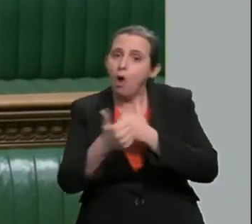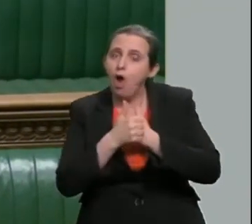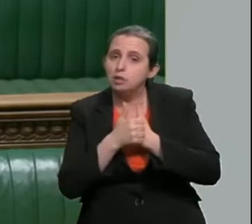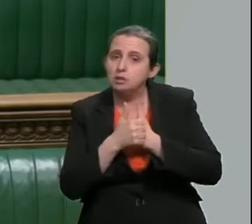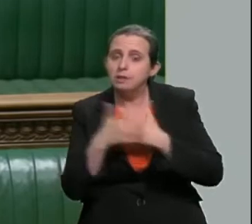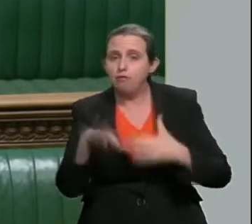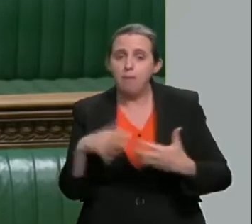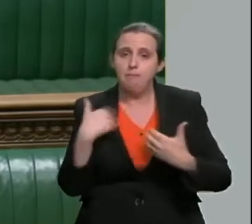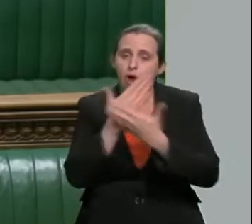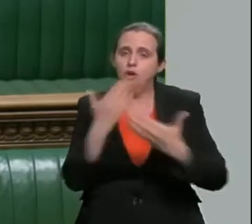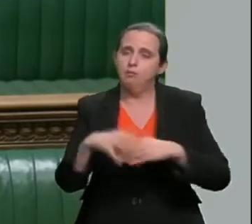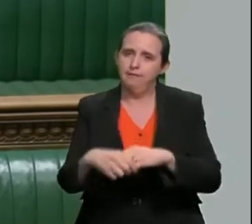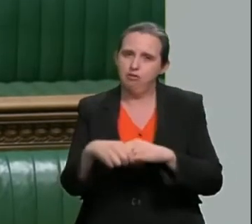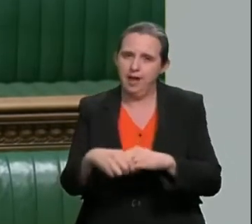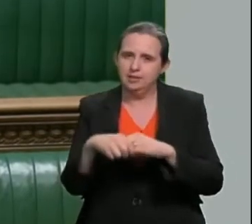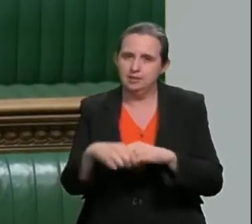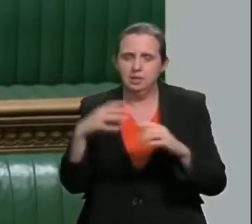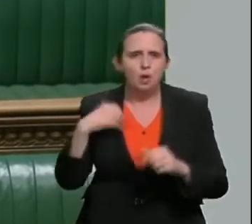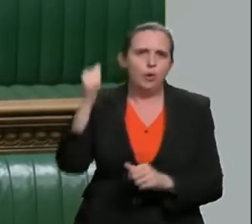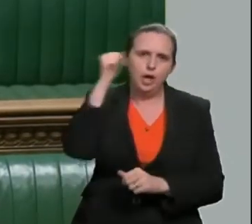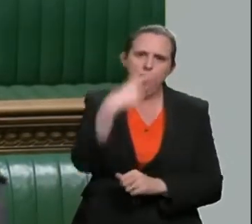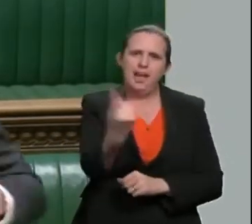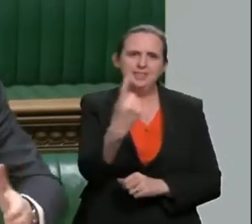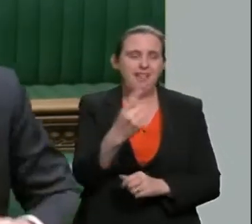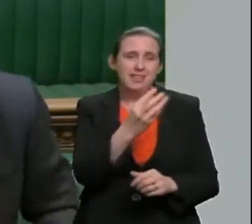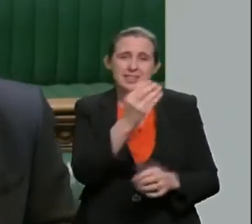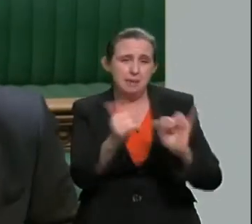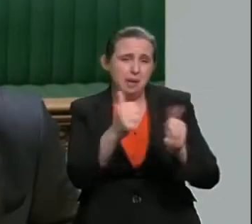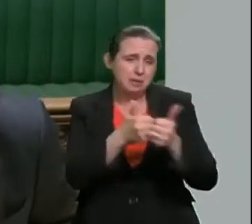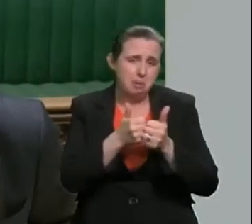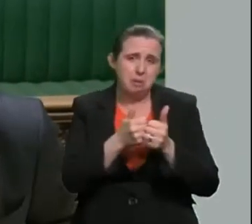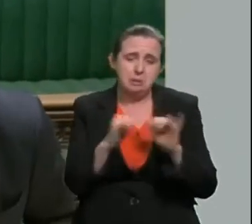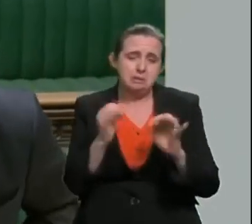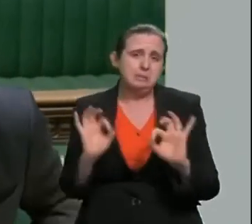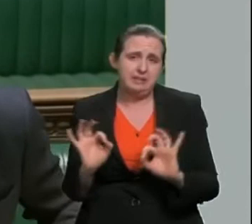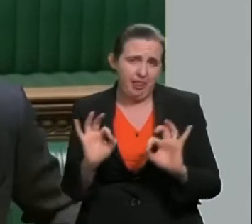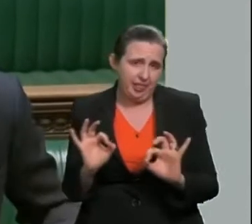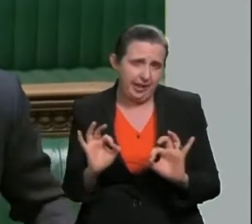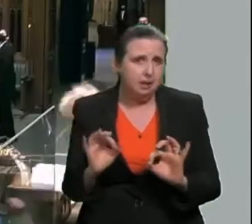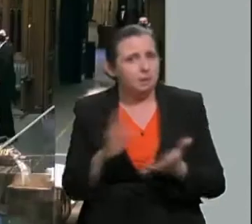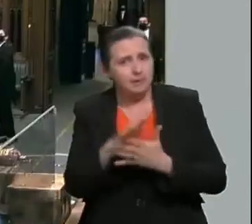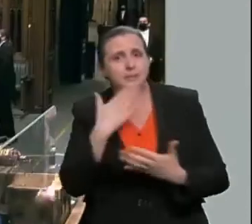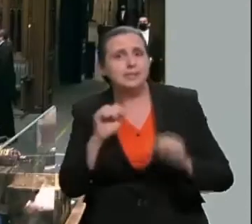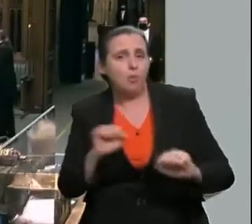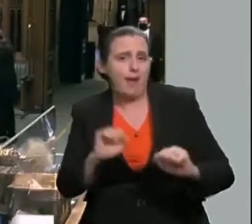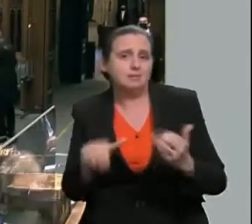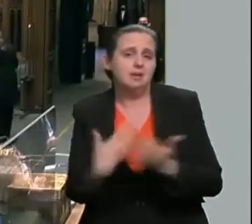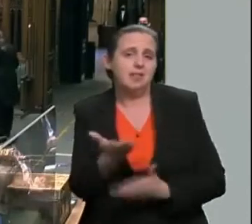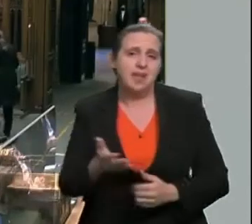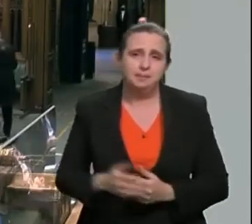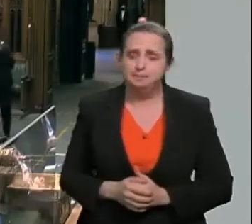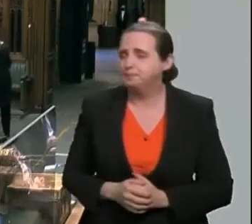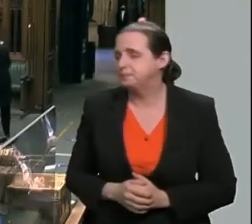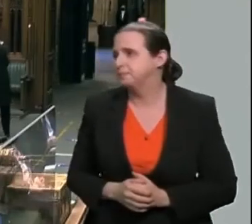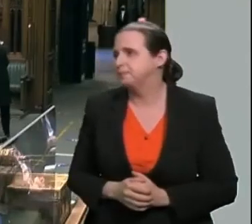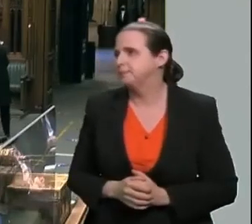transitory thing, Mr. Speaker. One week we have it, the next week we don't. But he won't have to contain himself for very long. Keir Starmer.